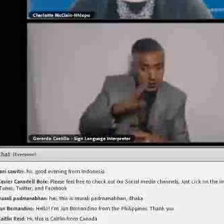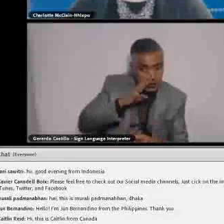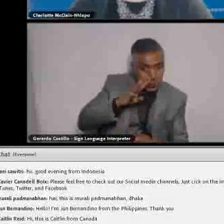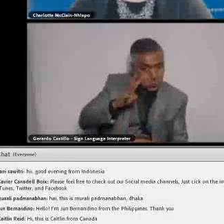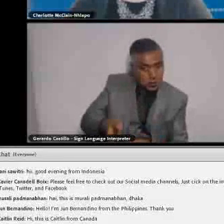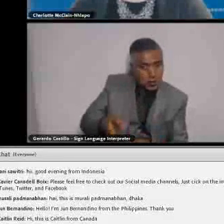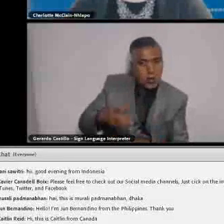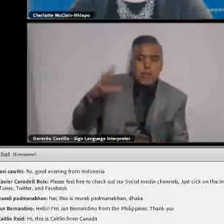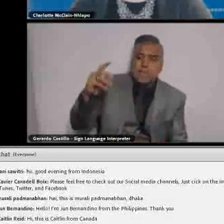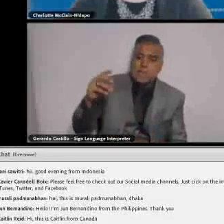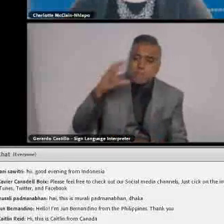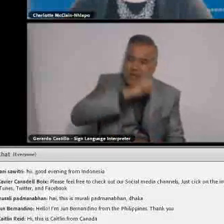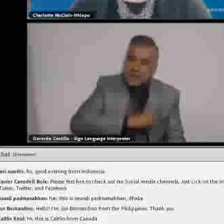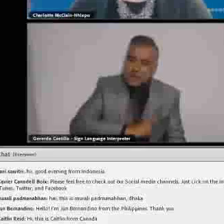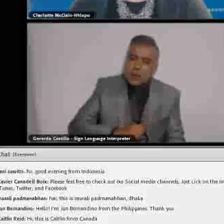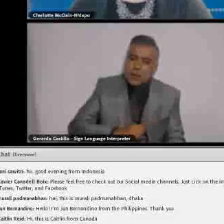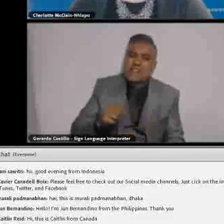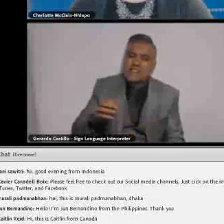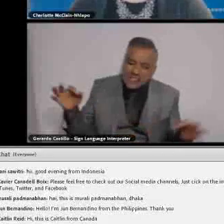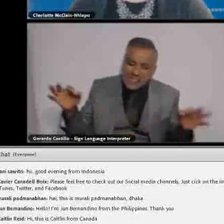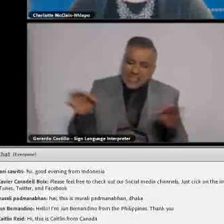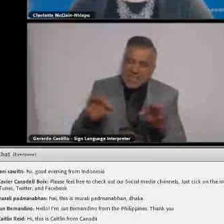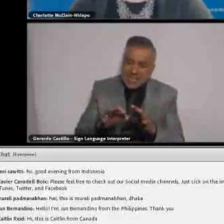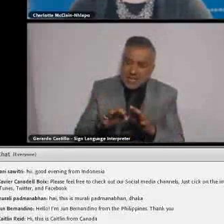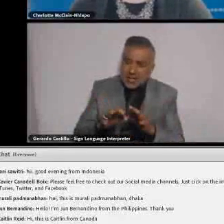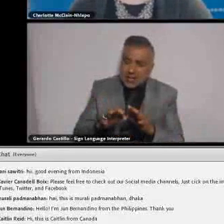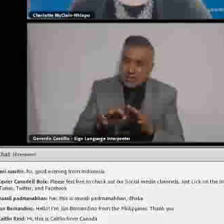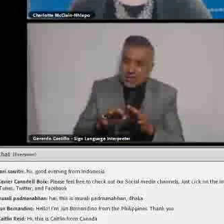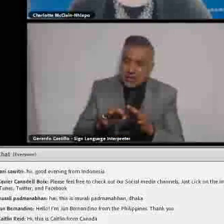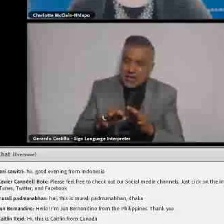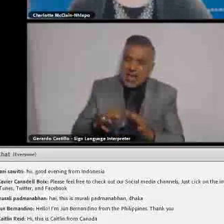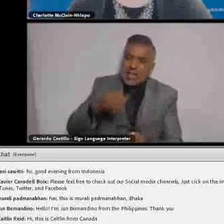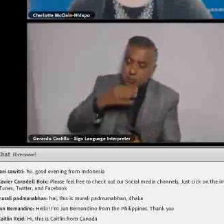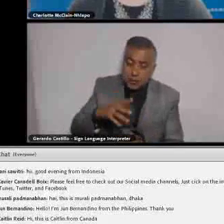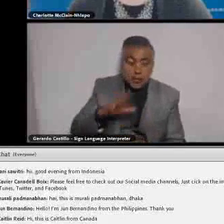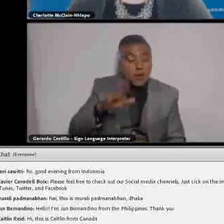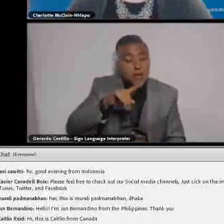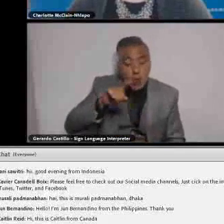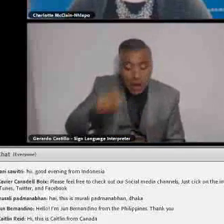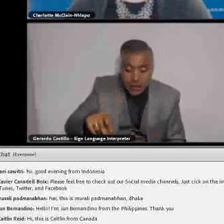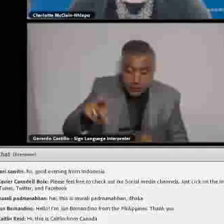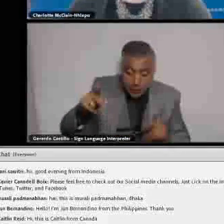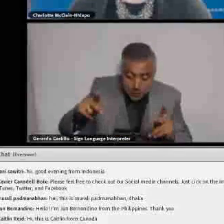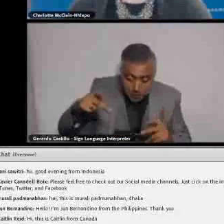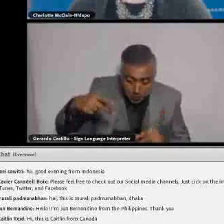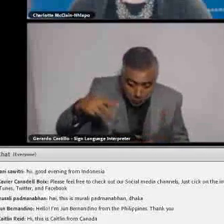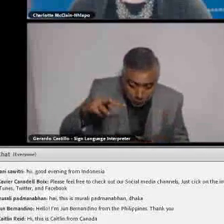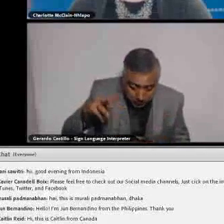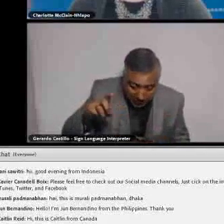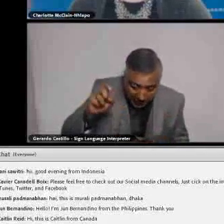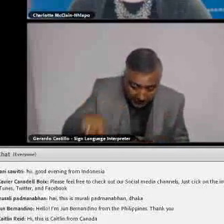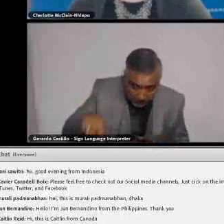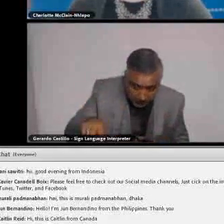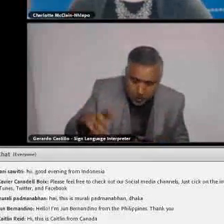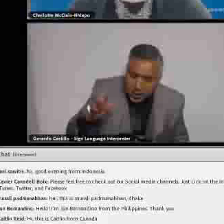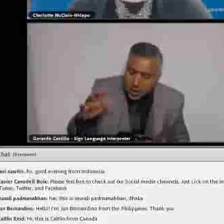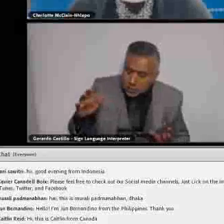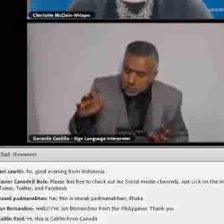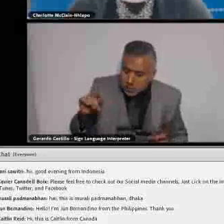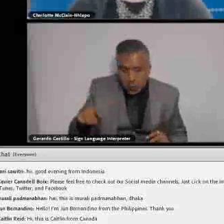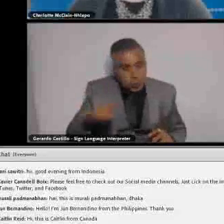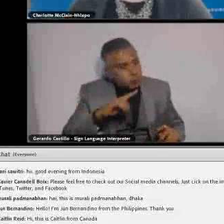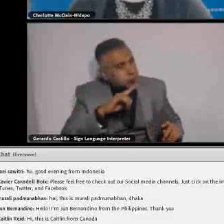key perspective. If you ask a person with a disability, they can tell you quite simply how a shelter would